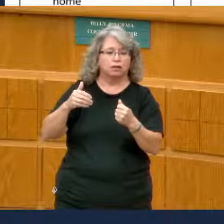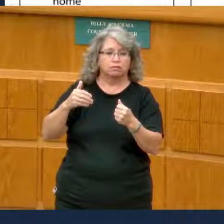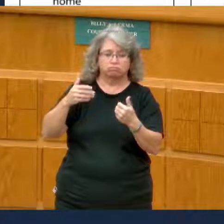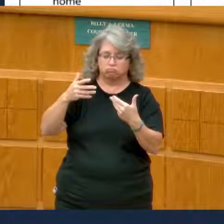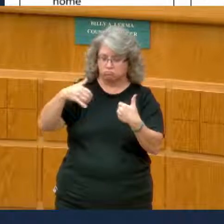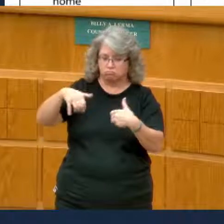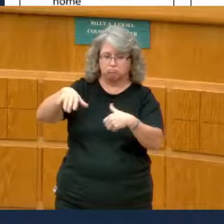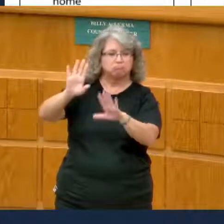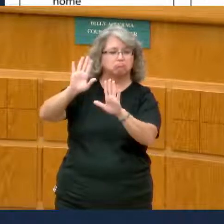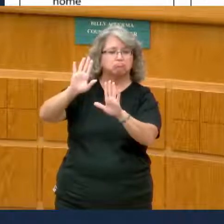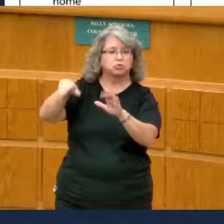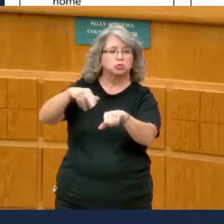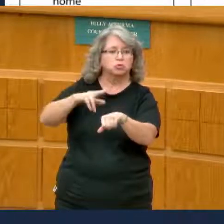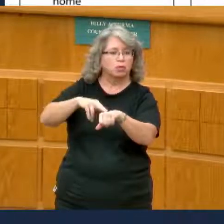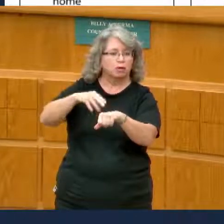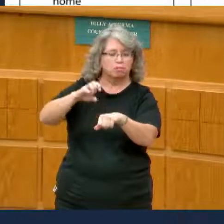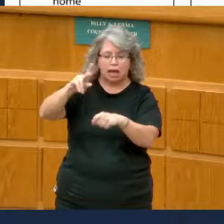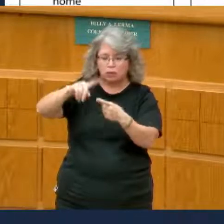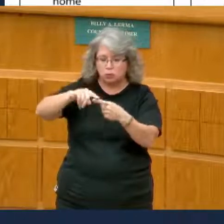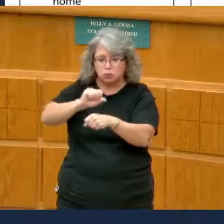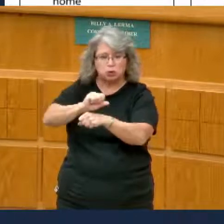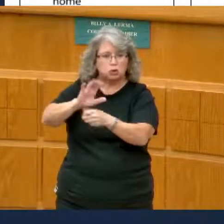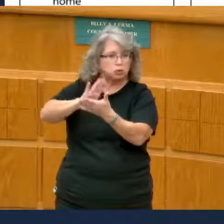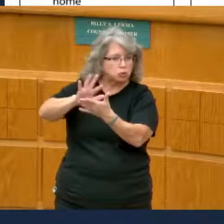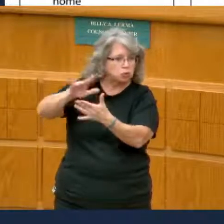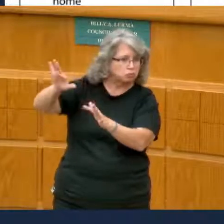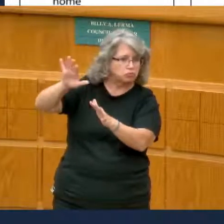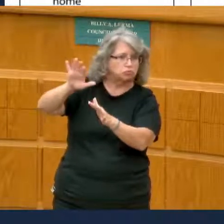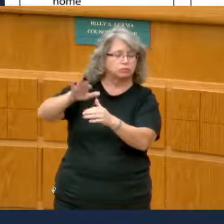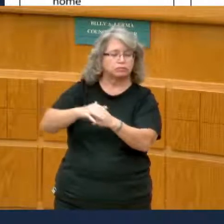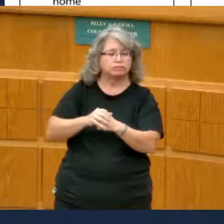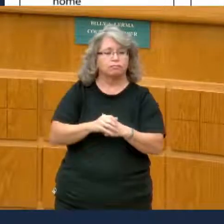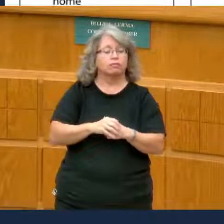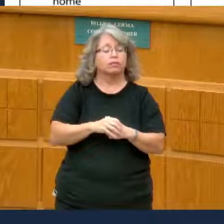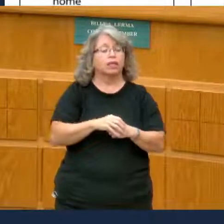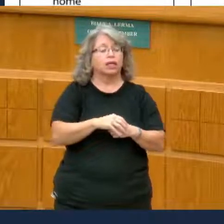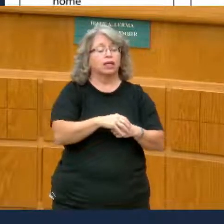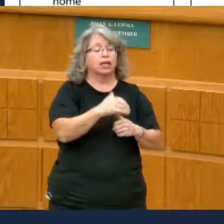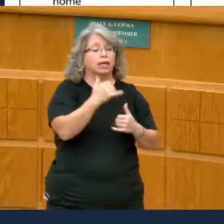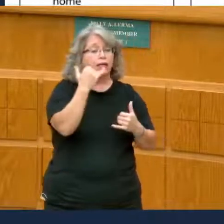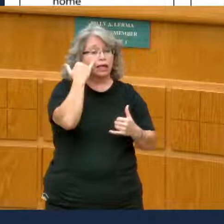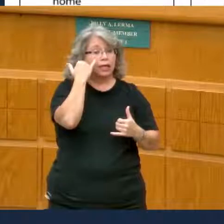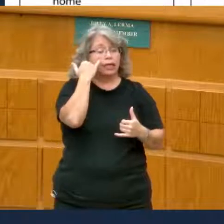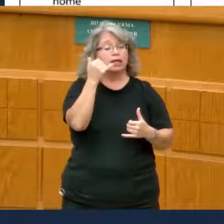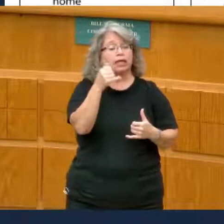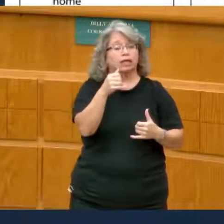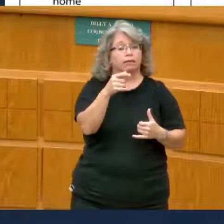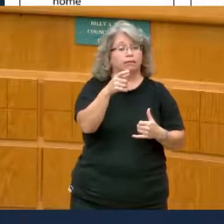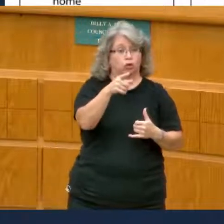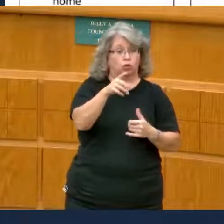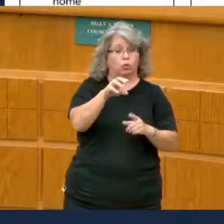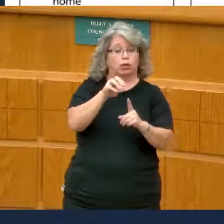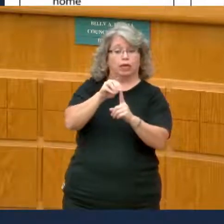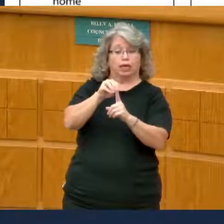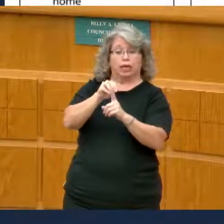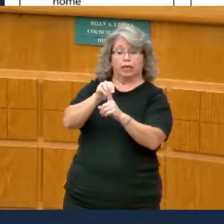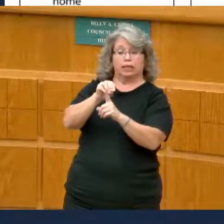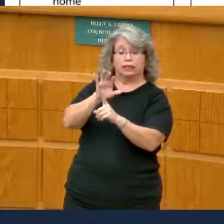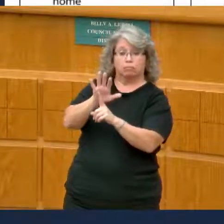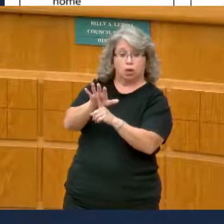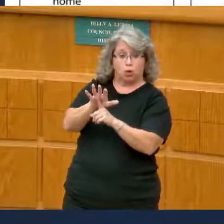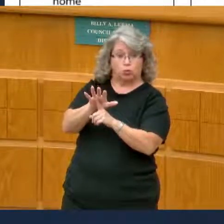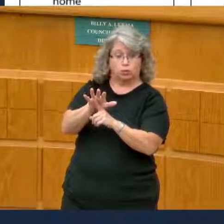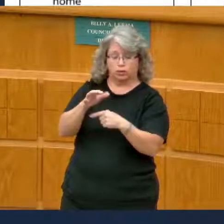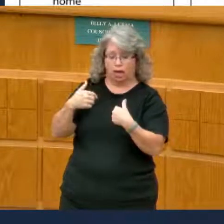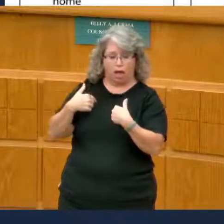to the other side. If you've been exposed to somebody with COVID-19, so I'm not positive, but my